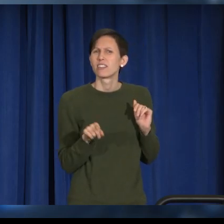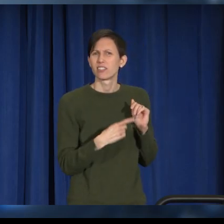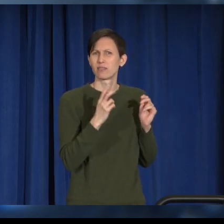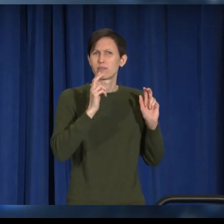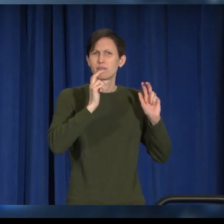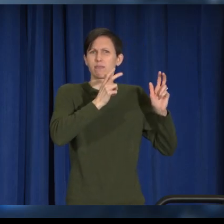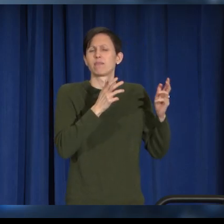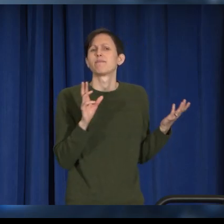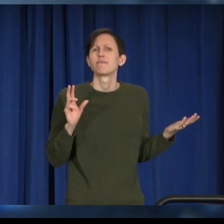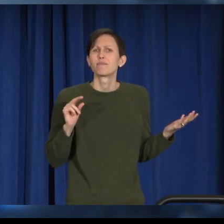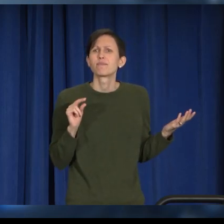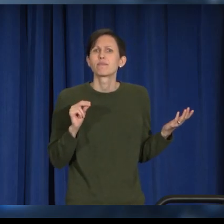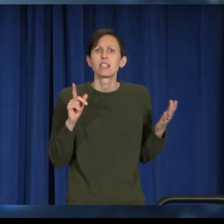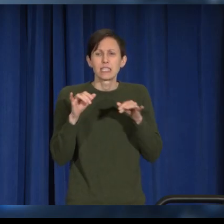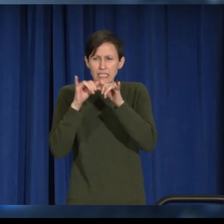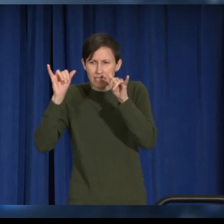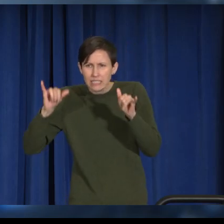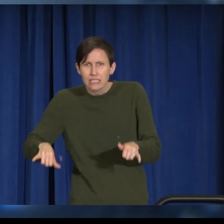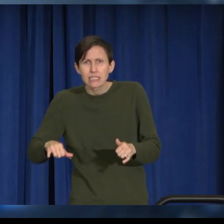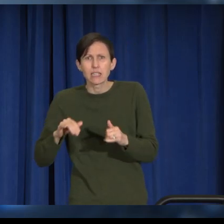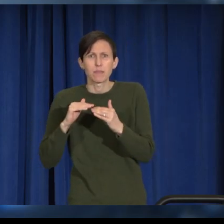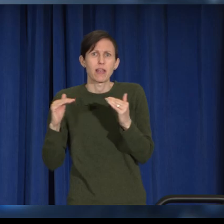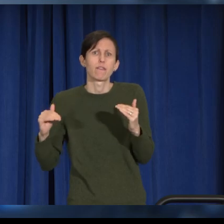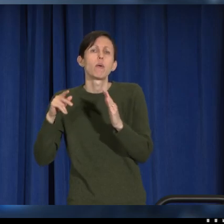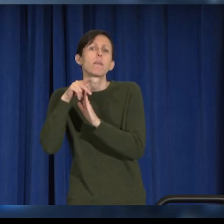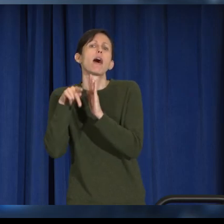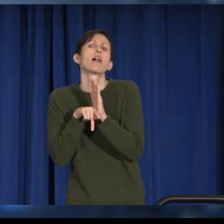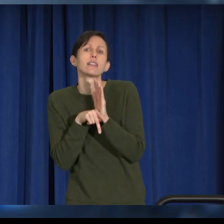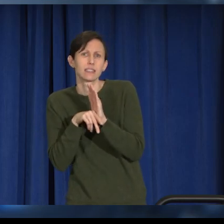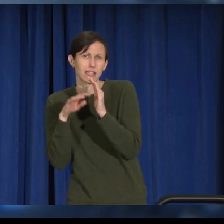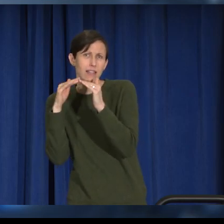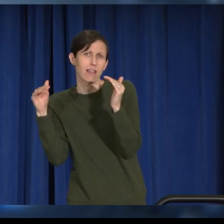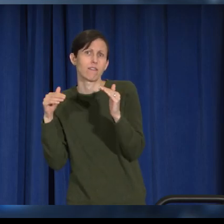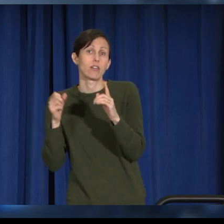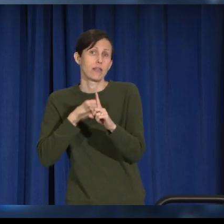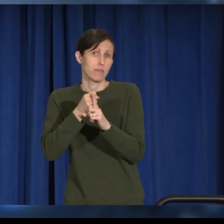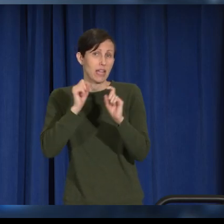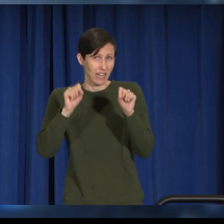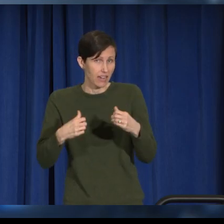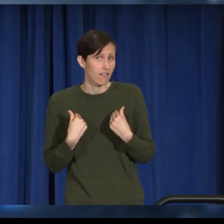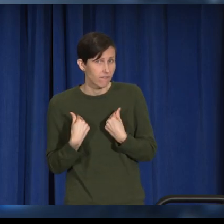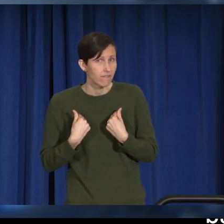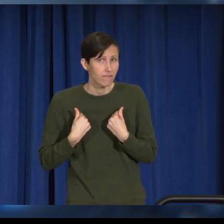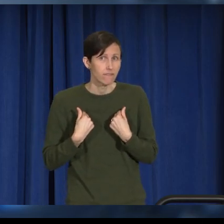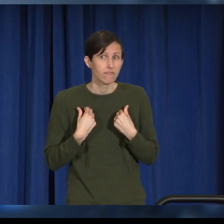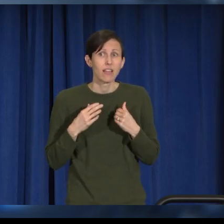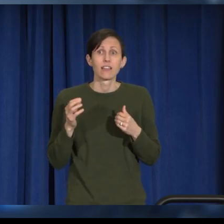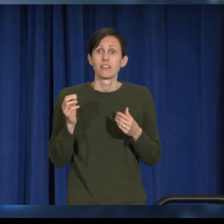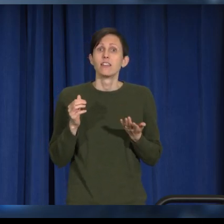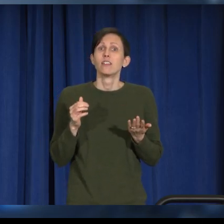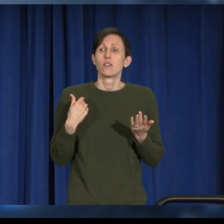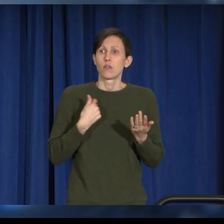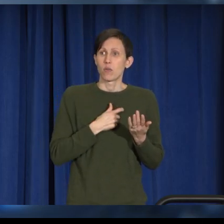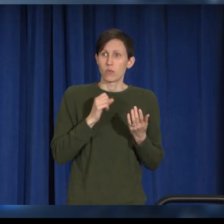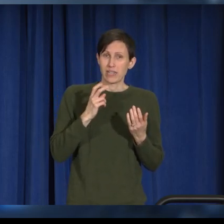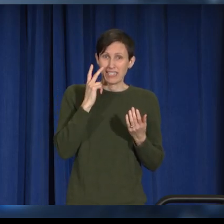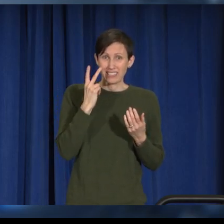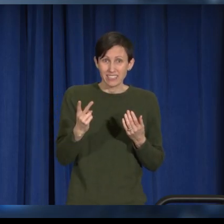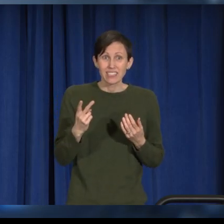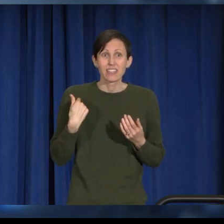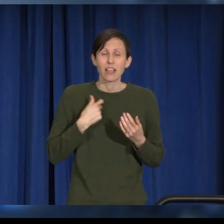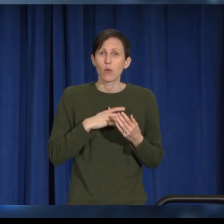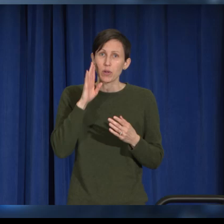There's system level, policy level impact that we can have through our programming such that we're having effect at the